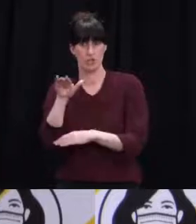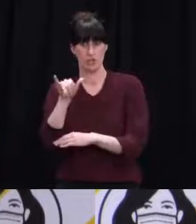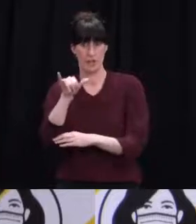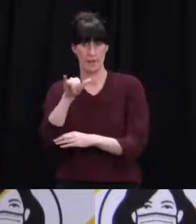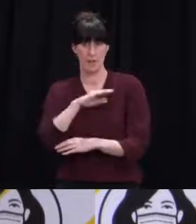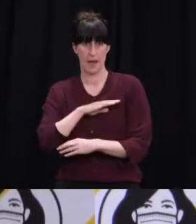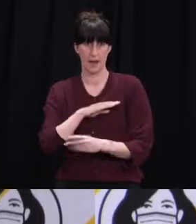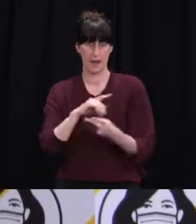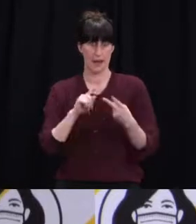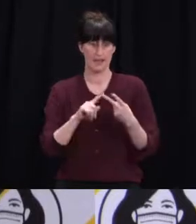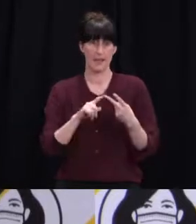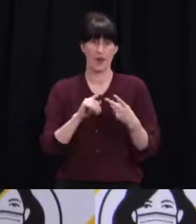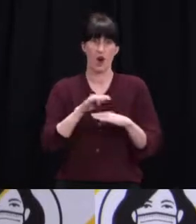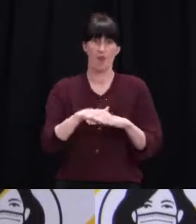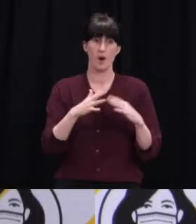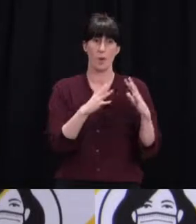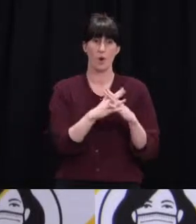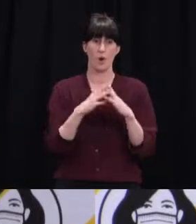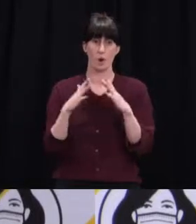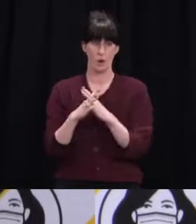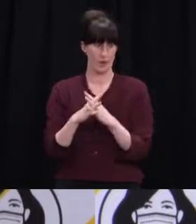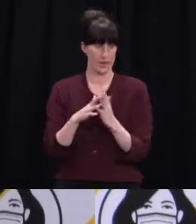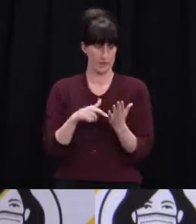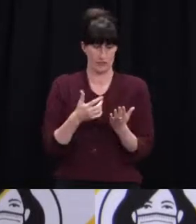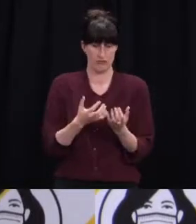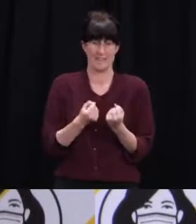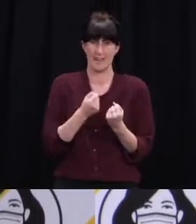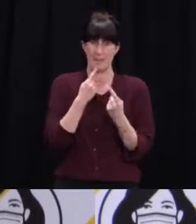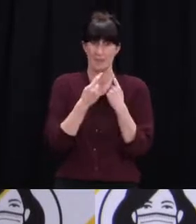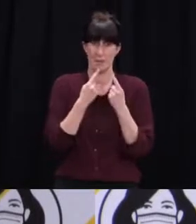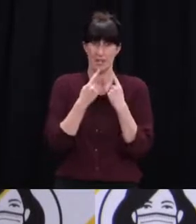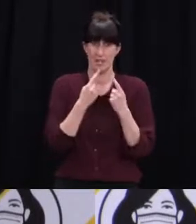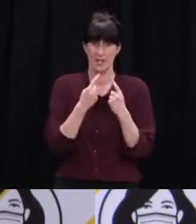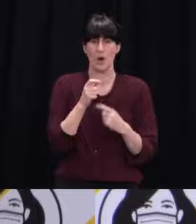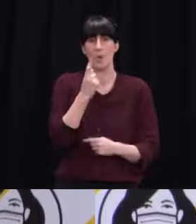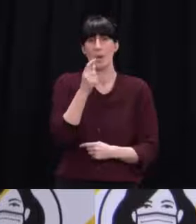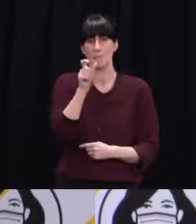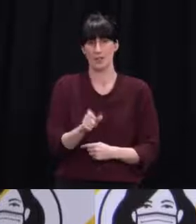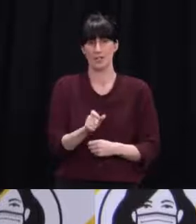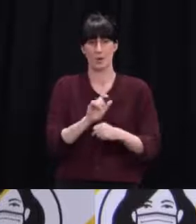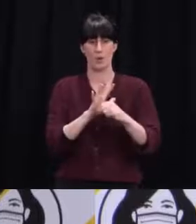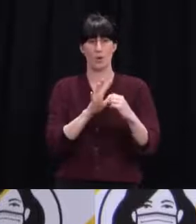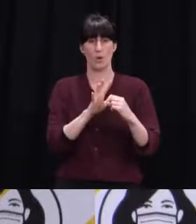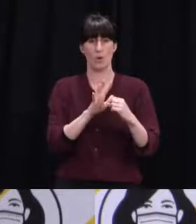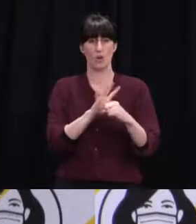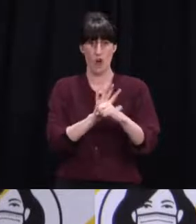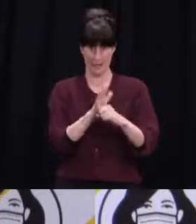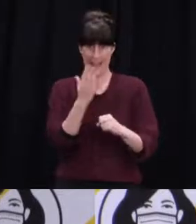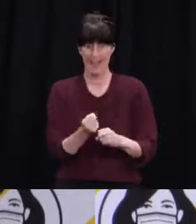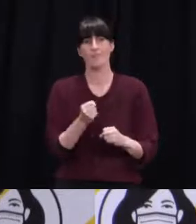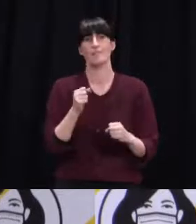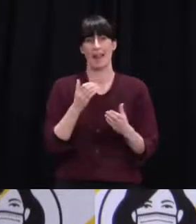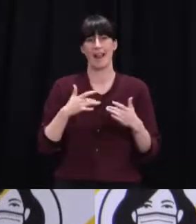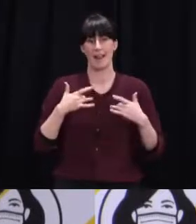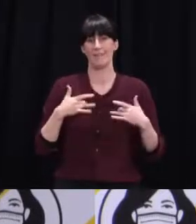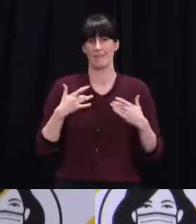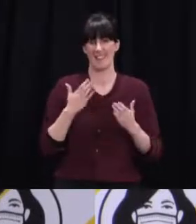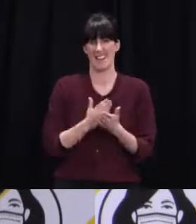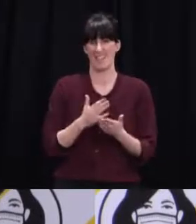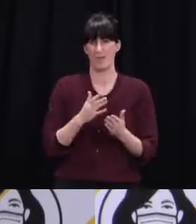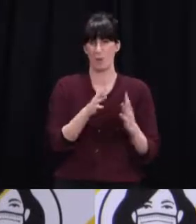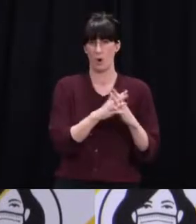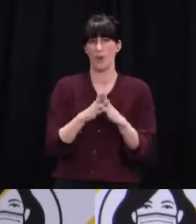be a transportation issue. Sorry, and the second comment is just an update on Warkworth. As it's been confirmed, there is a positive case who lives in